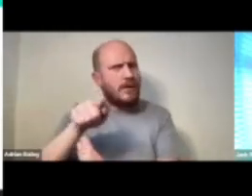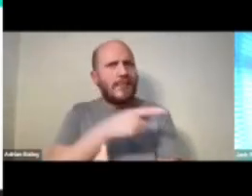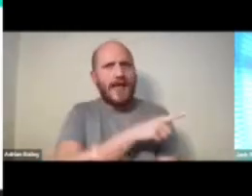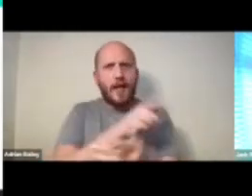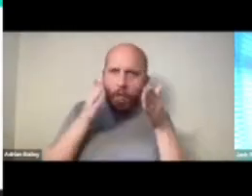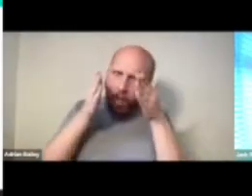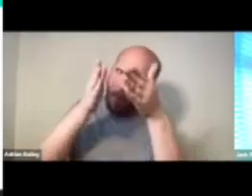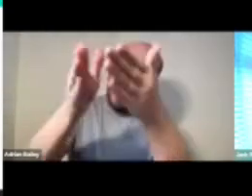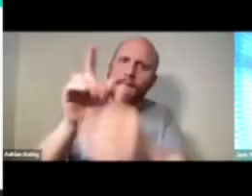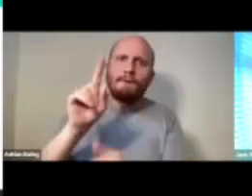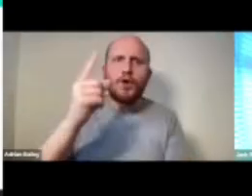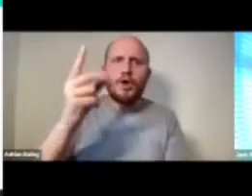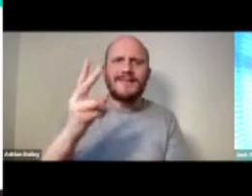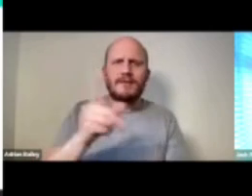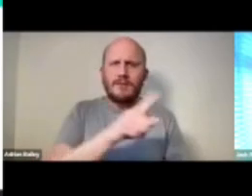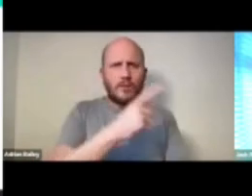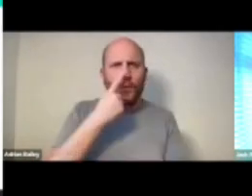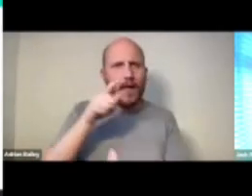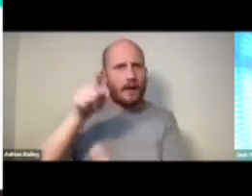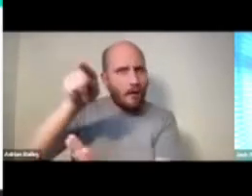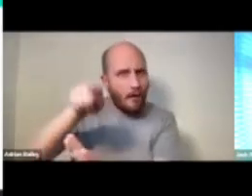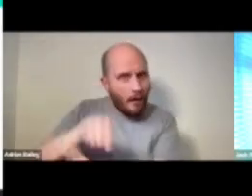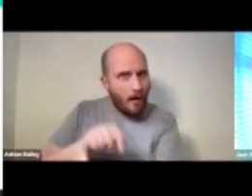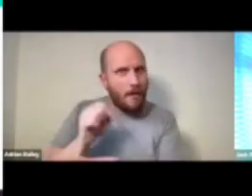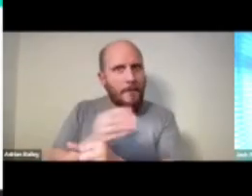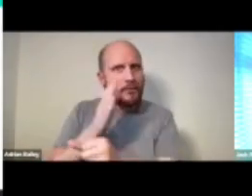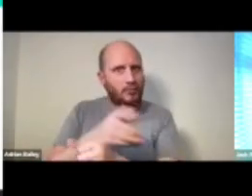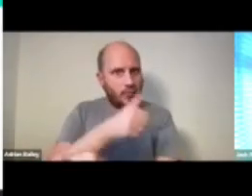sure they sort of read the whole thing first.